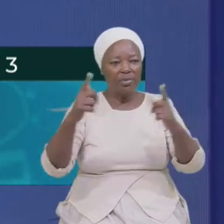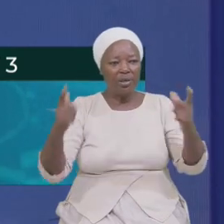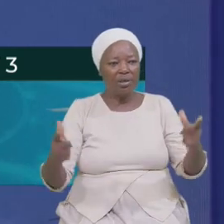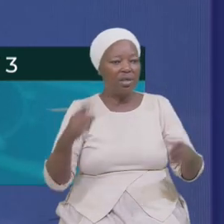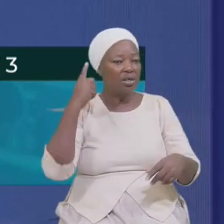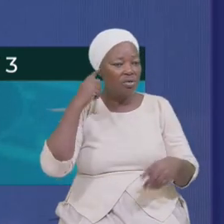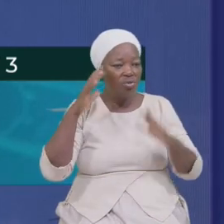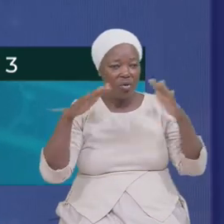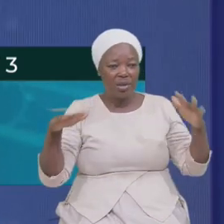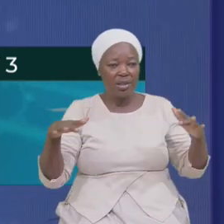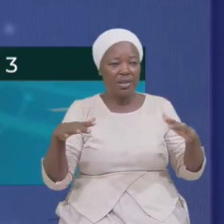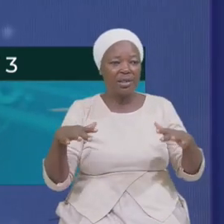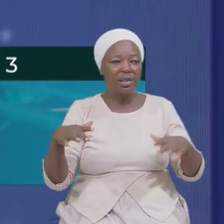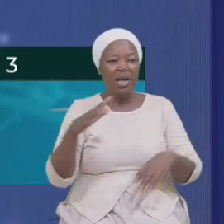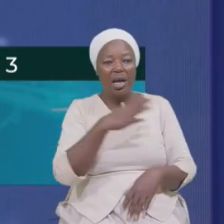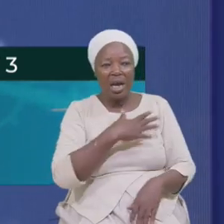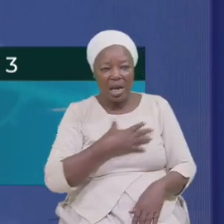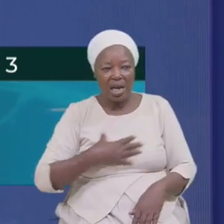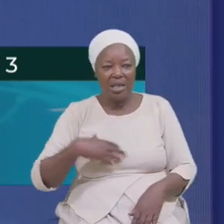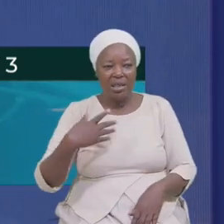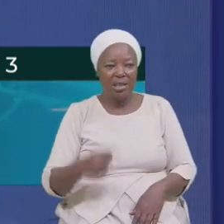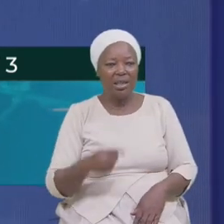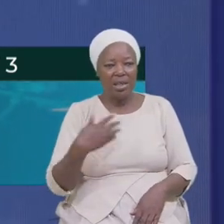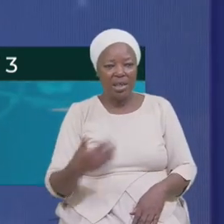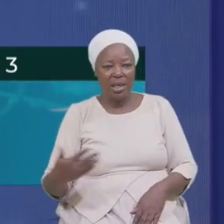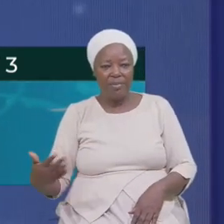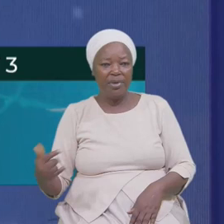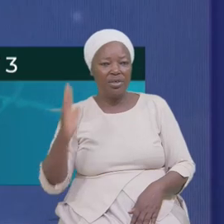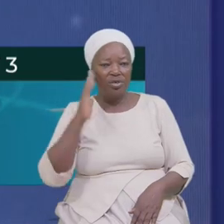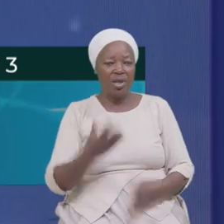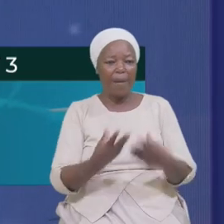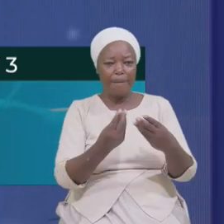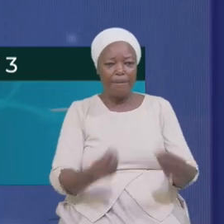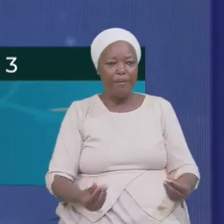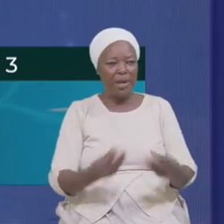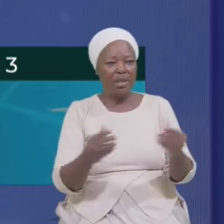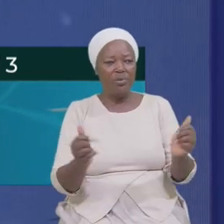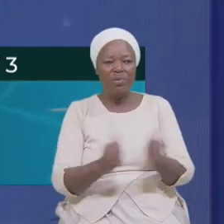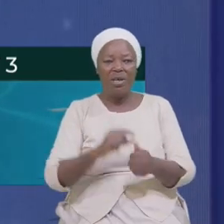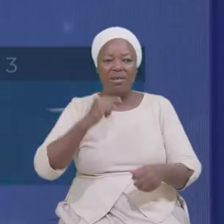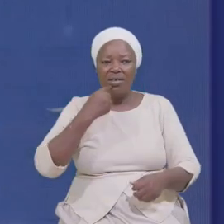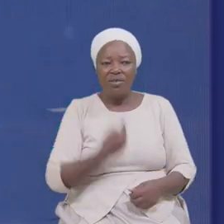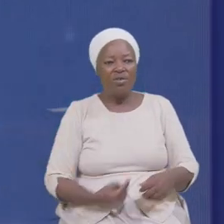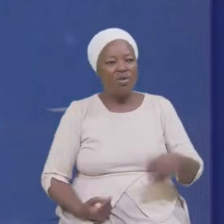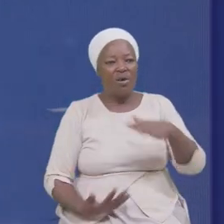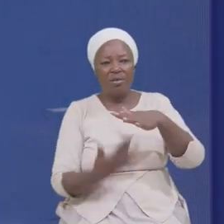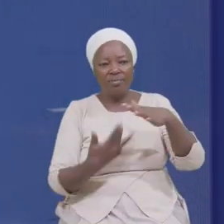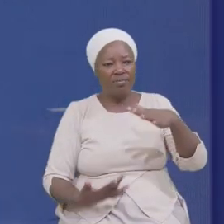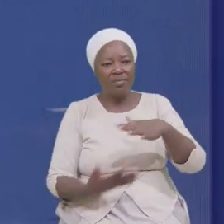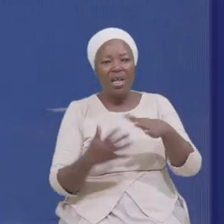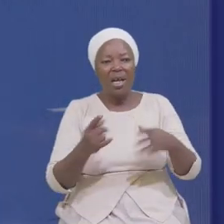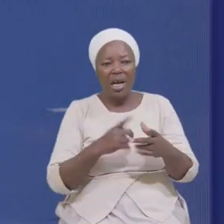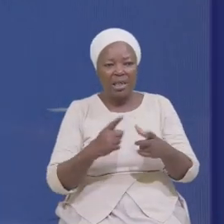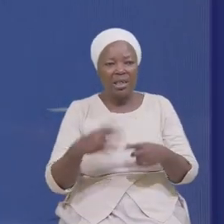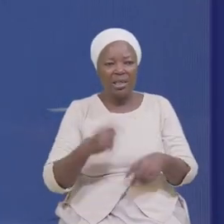noise, and the elements shall melt with fervent heat, and the earth also, and the